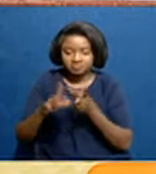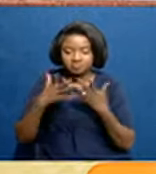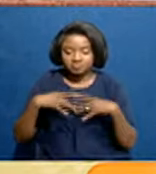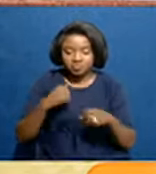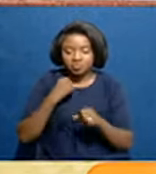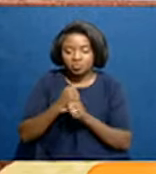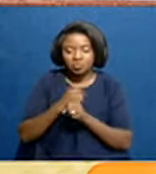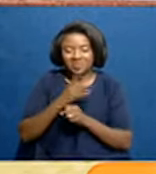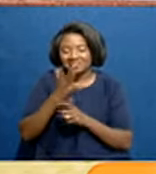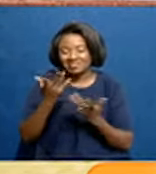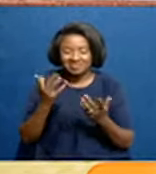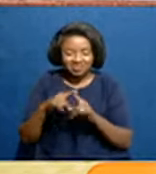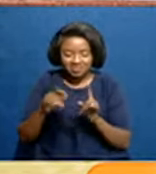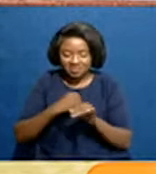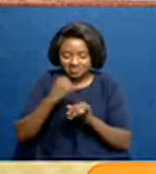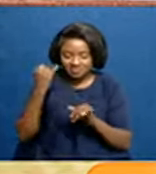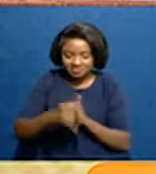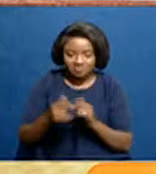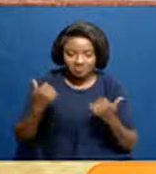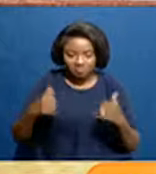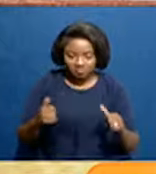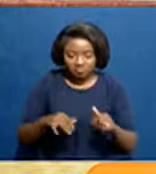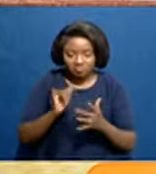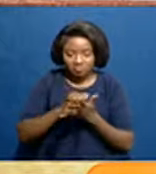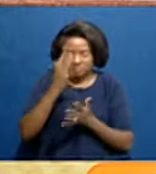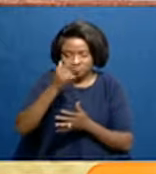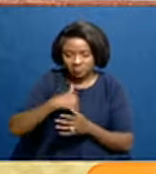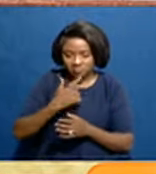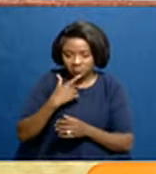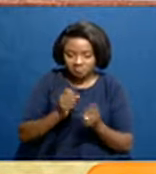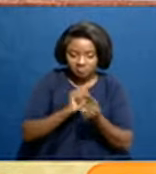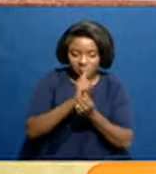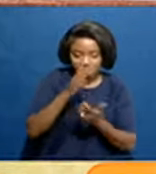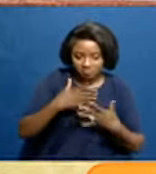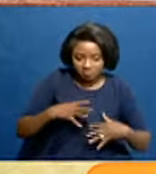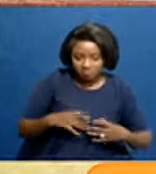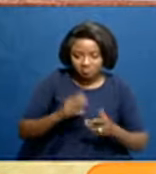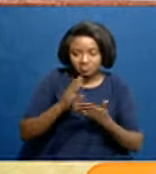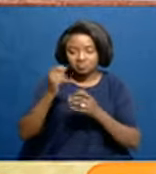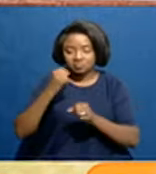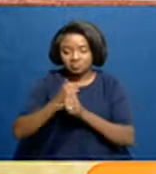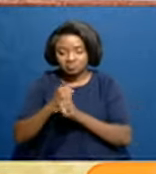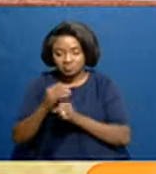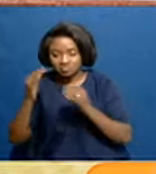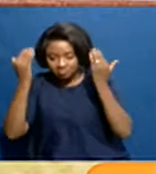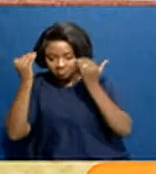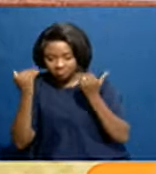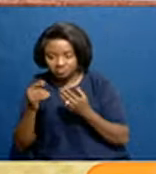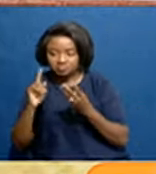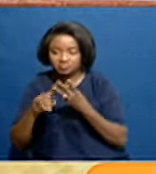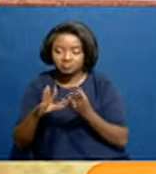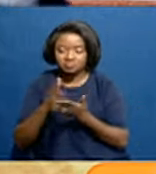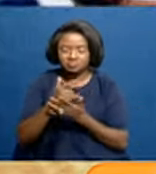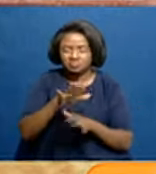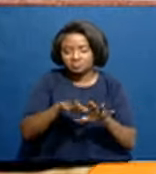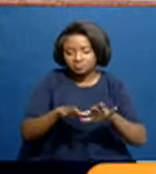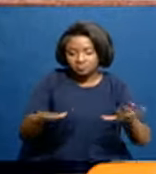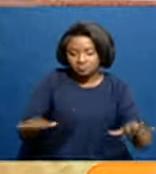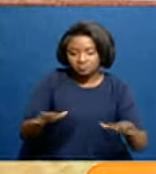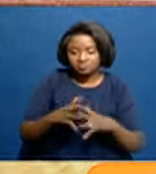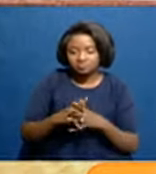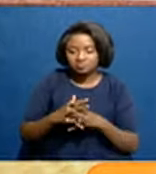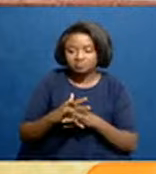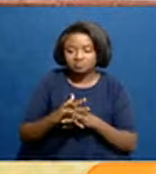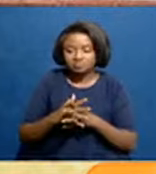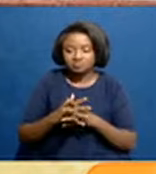but it was never determined. So that's why I said there were 11 people, some were in employment court, some were in labor court, some were in the land, and, you